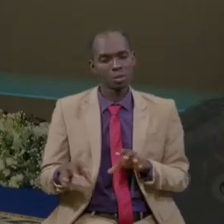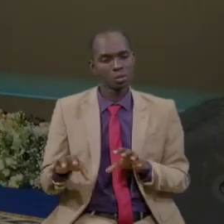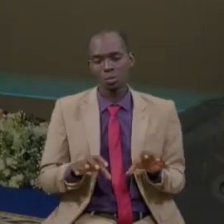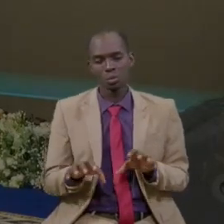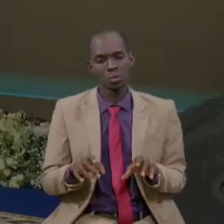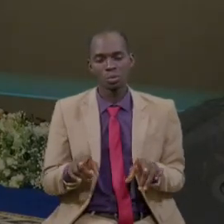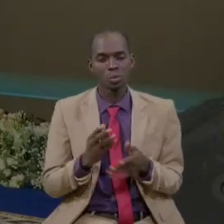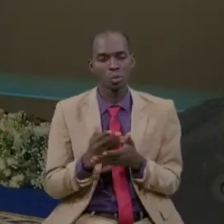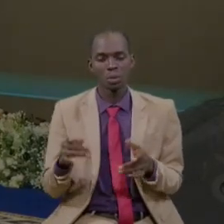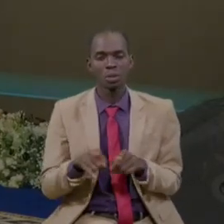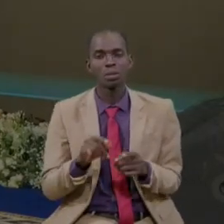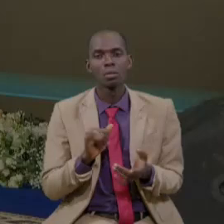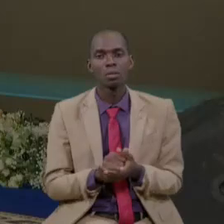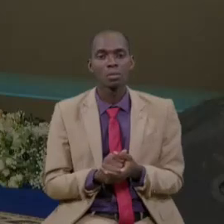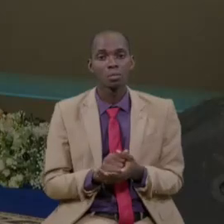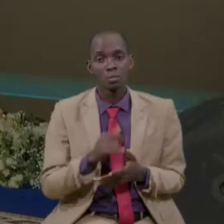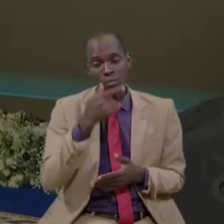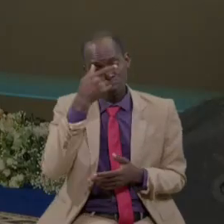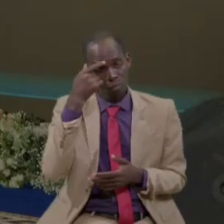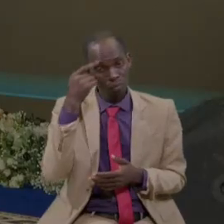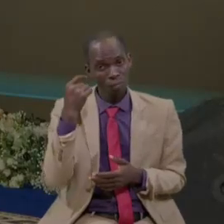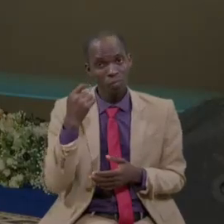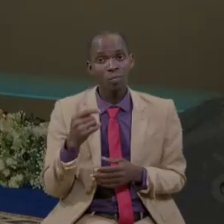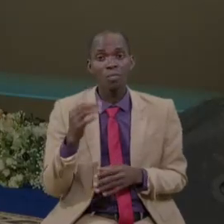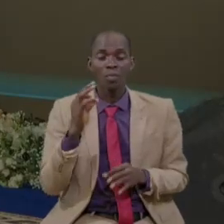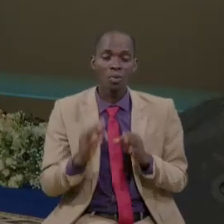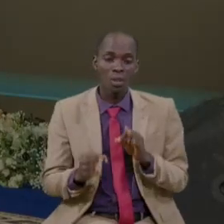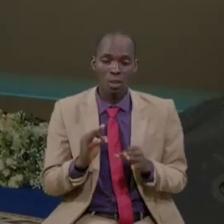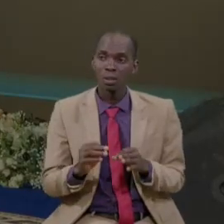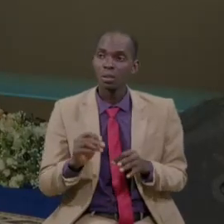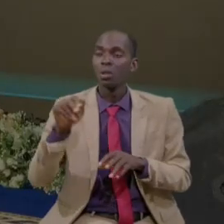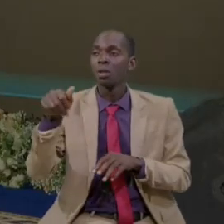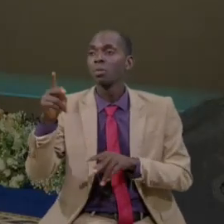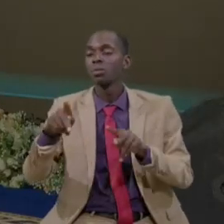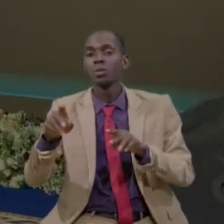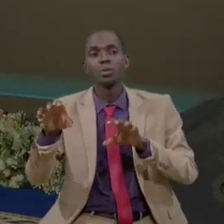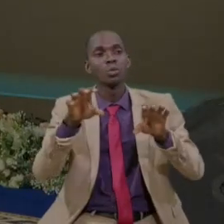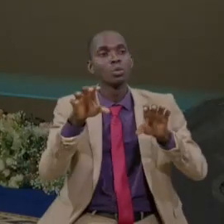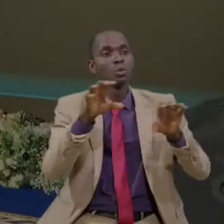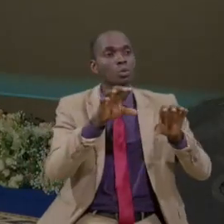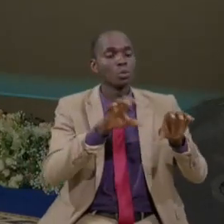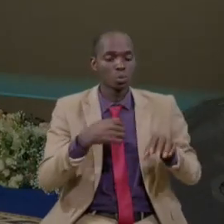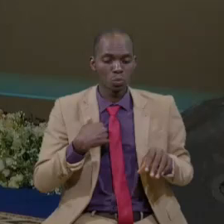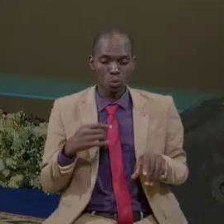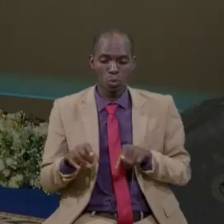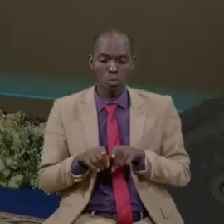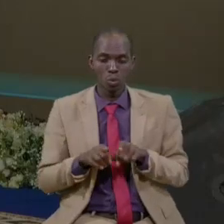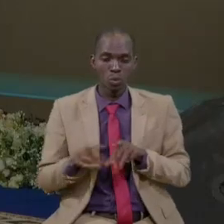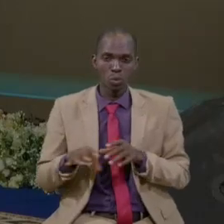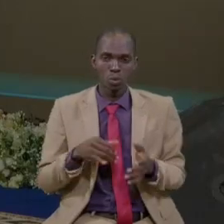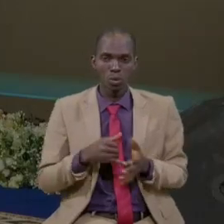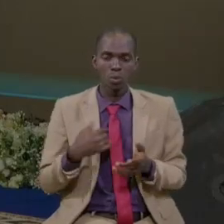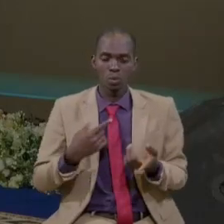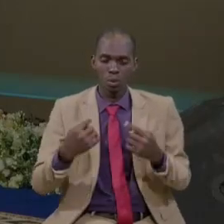fellow said, no, I don't do things like that. Because, if they do it and they do it and they do it and